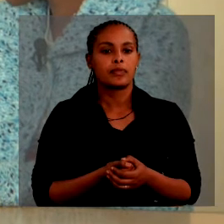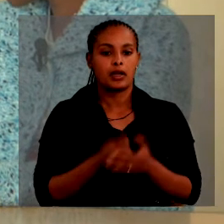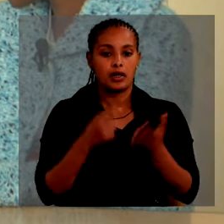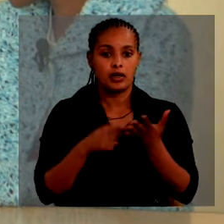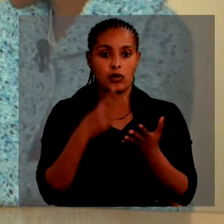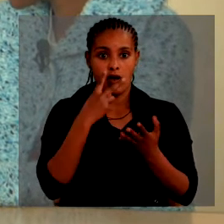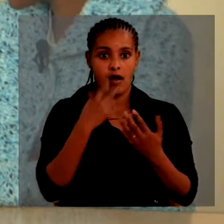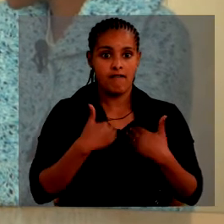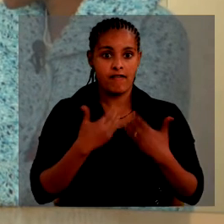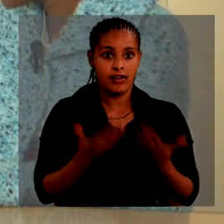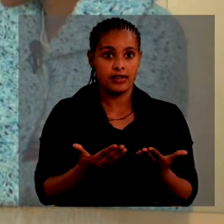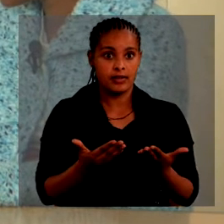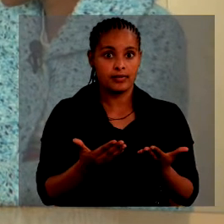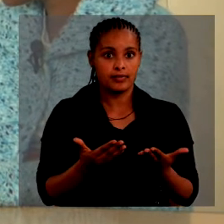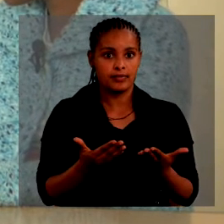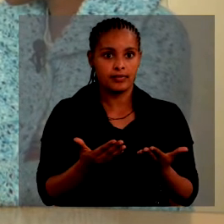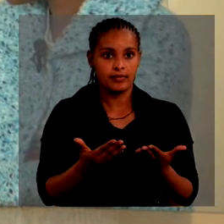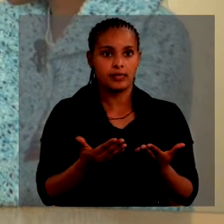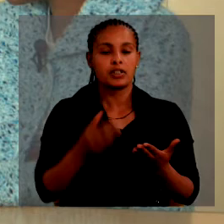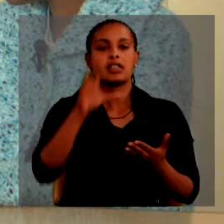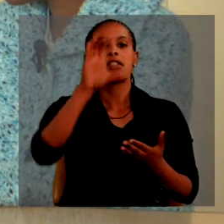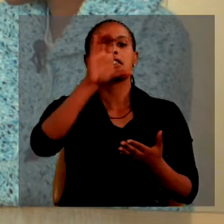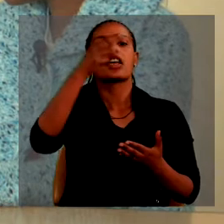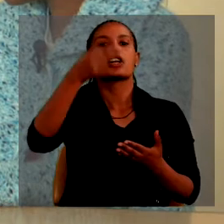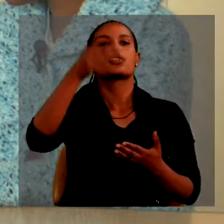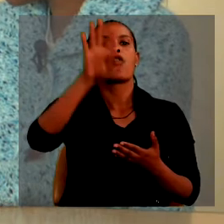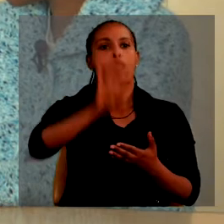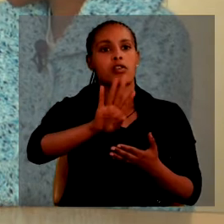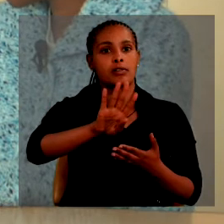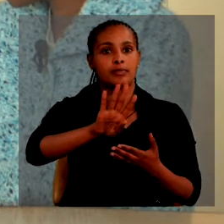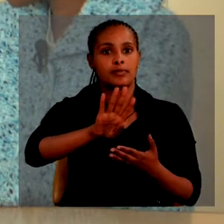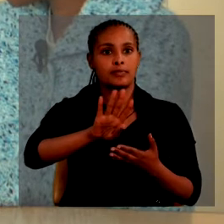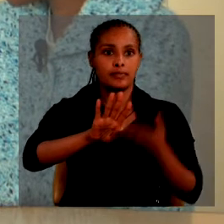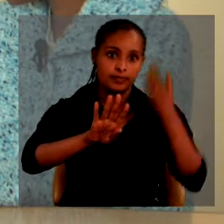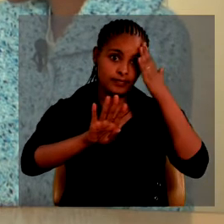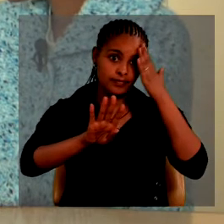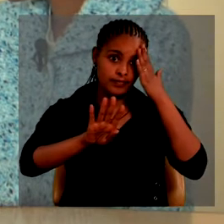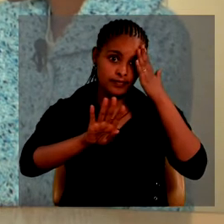Here we have CH4.